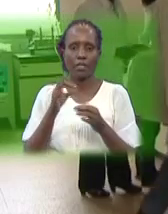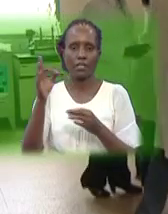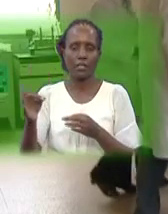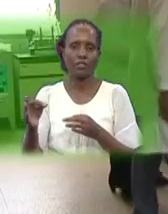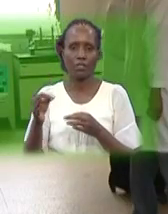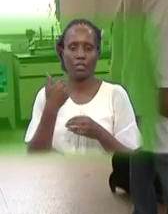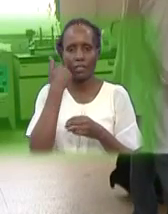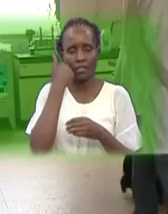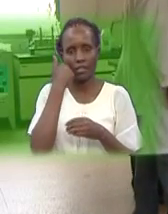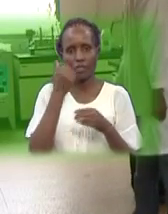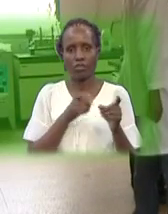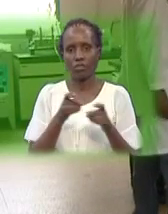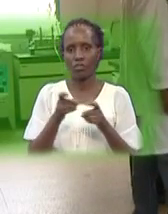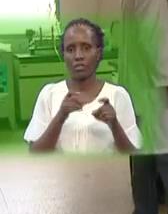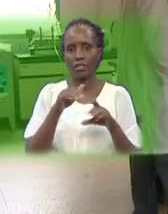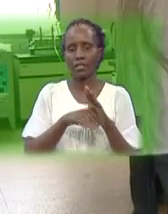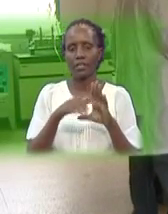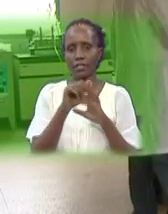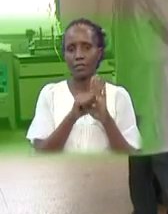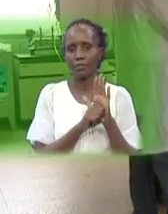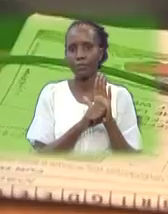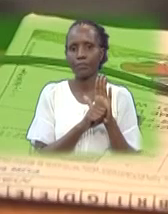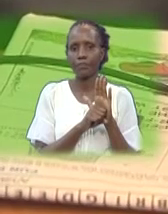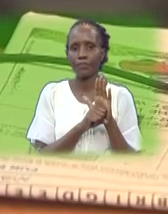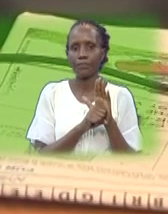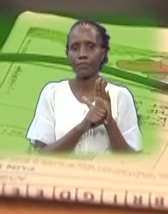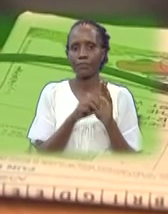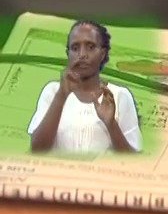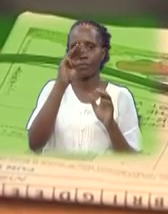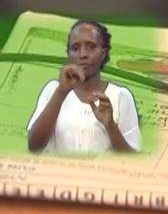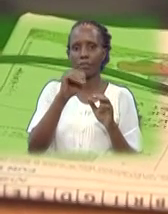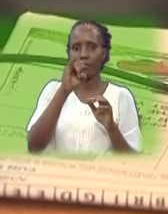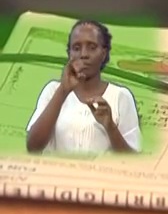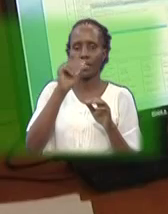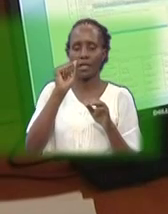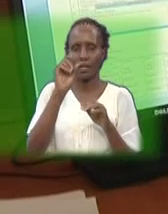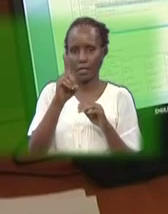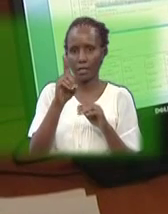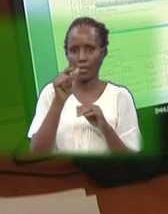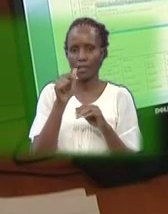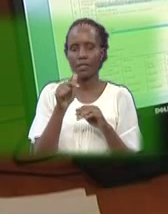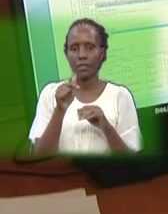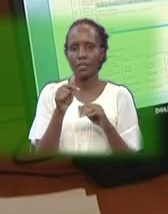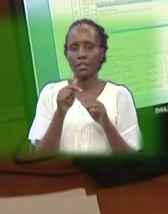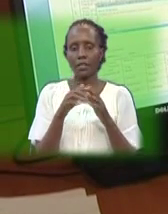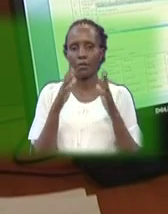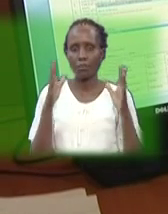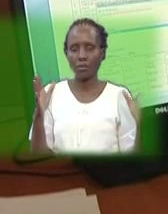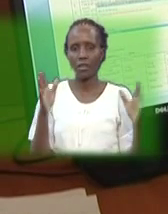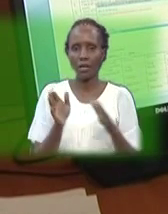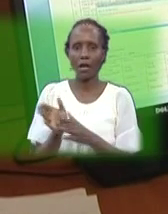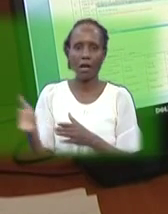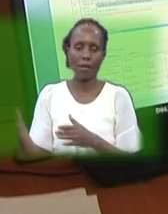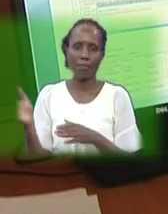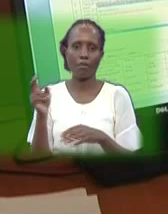disease control in the scheme. It MIAD, which is the main research arm of